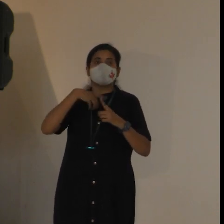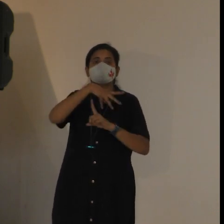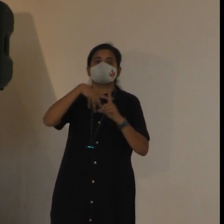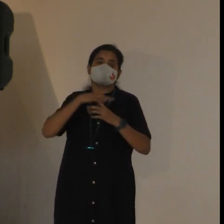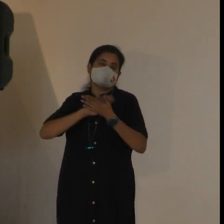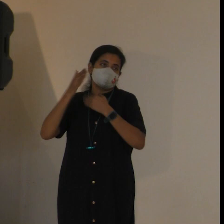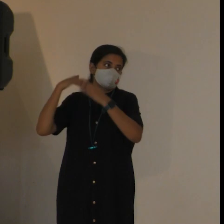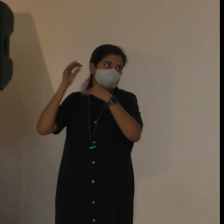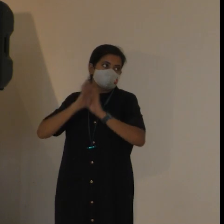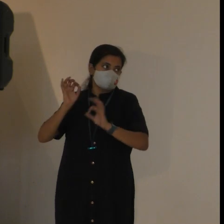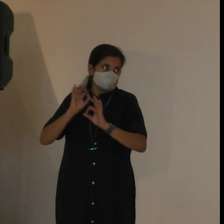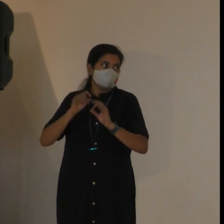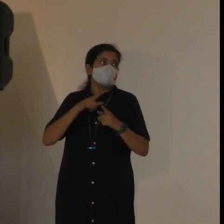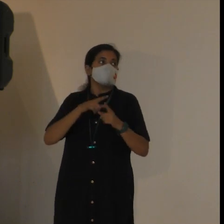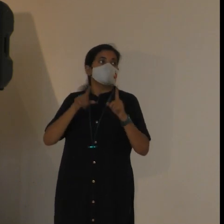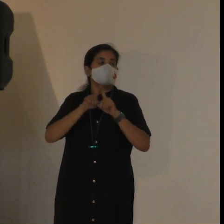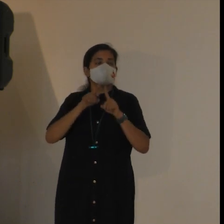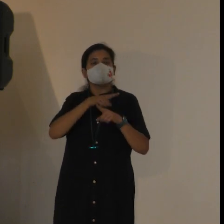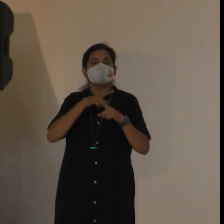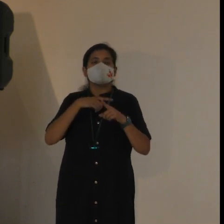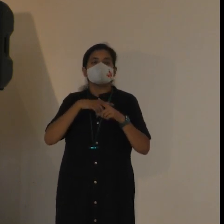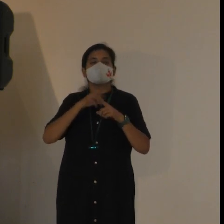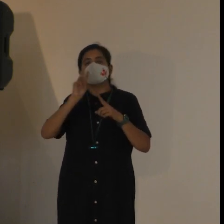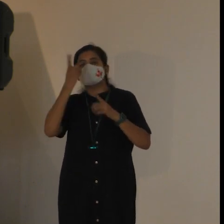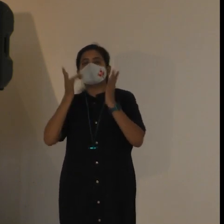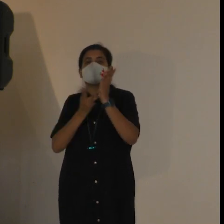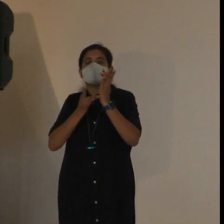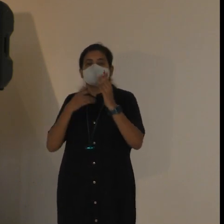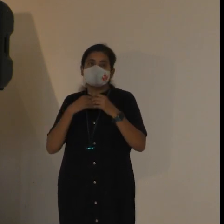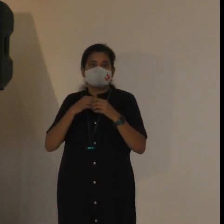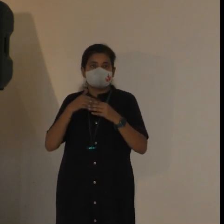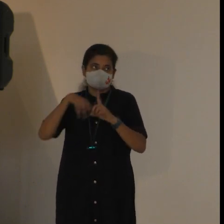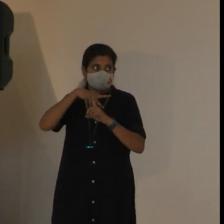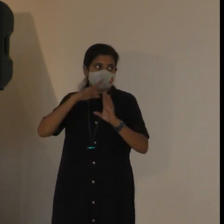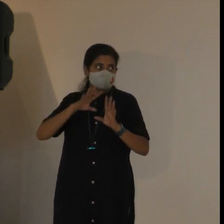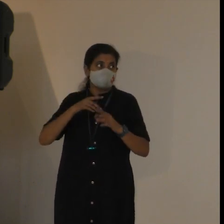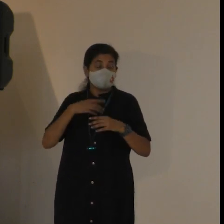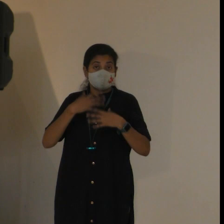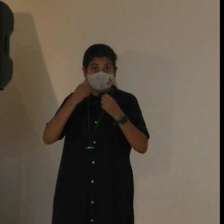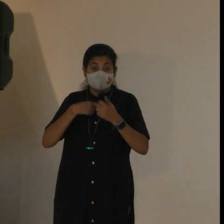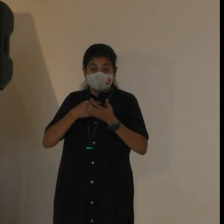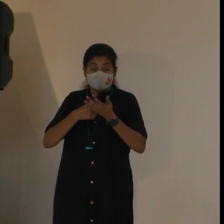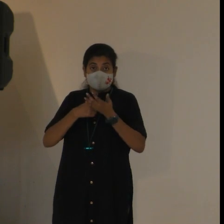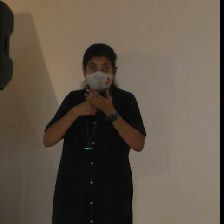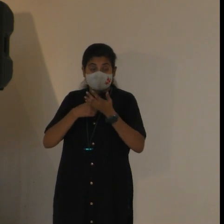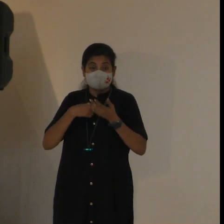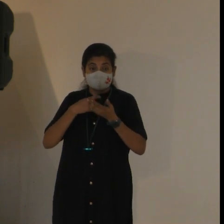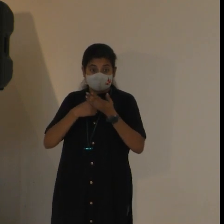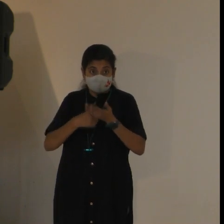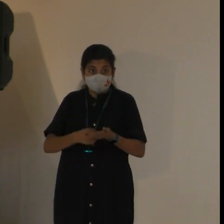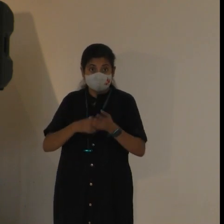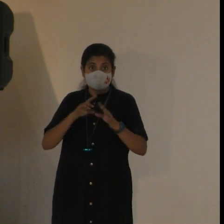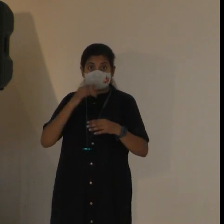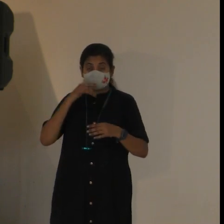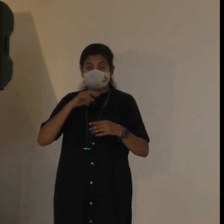background and a podcasting background as well. So with no disrespect to all of the horrible things that happened